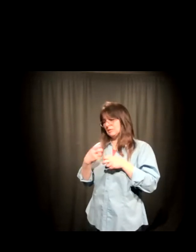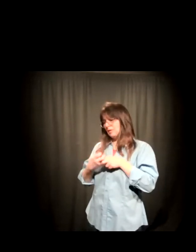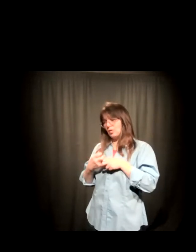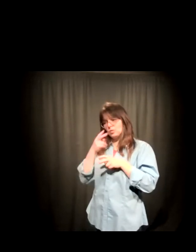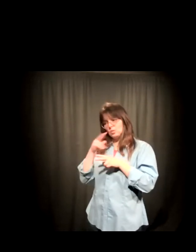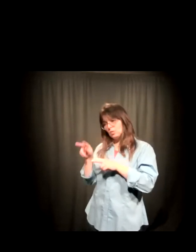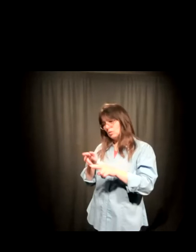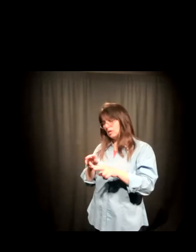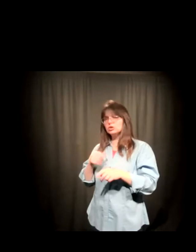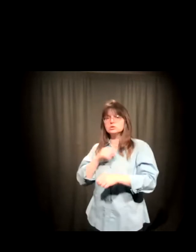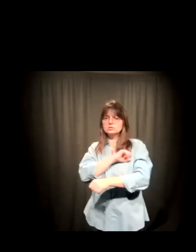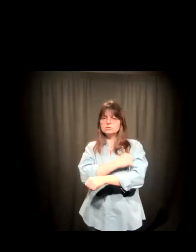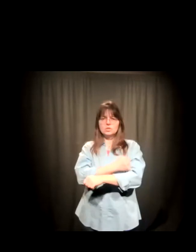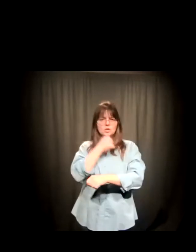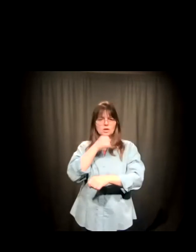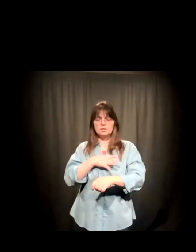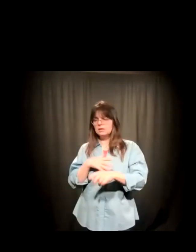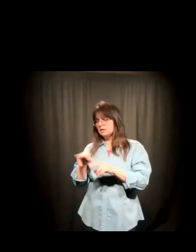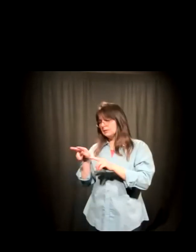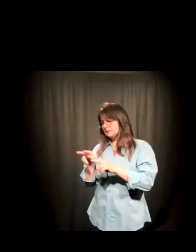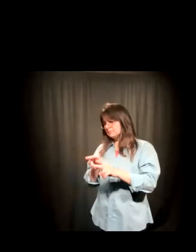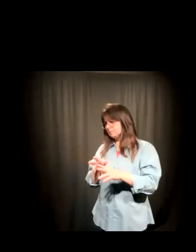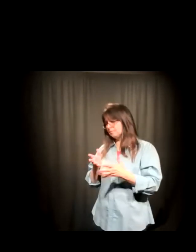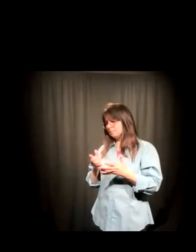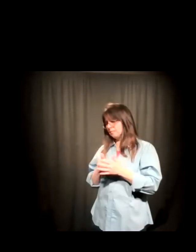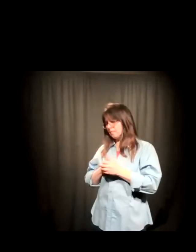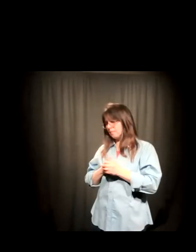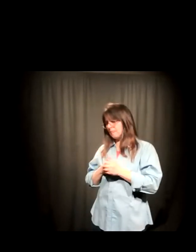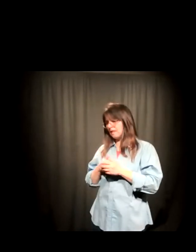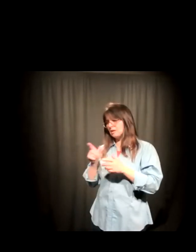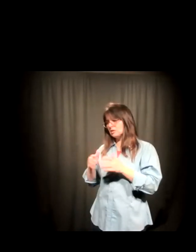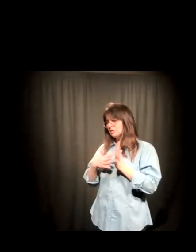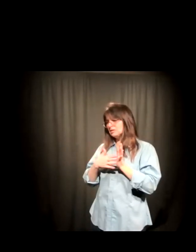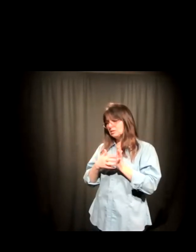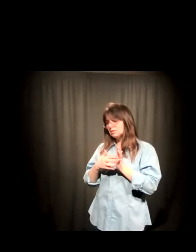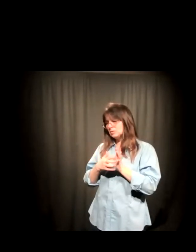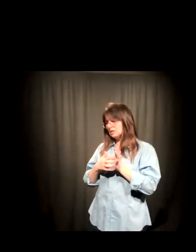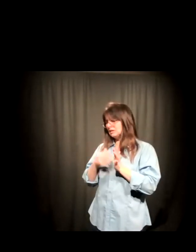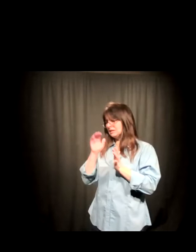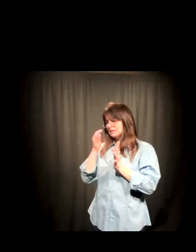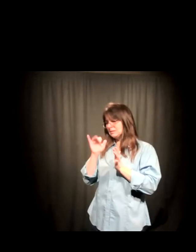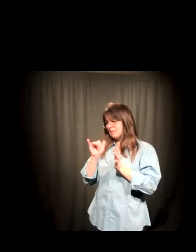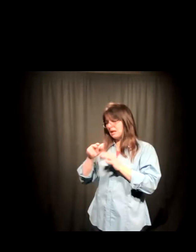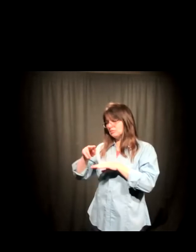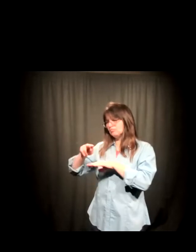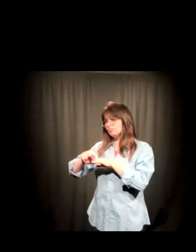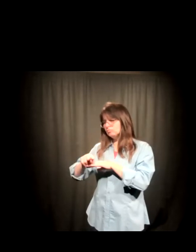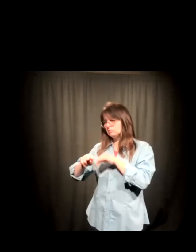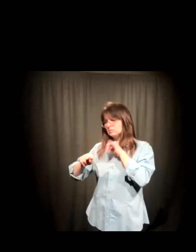so soft and warm, was only heavy, seemed only to pin her to that hospital bed.